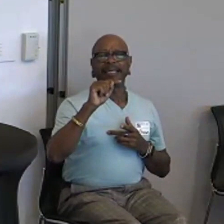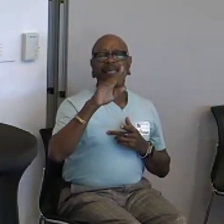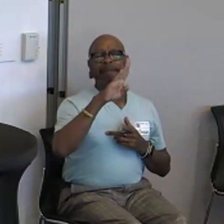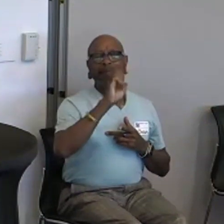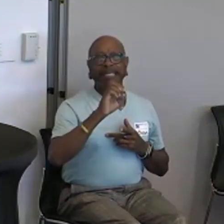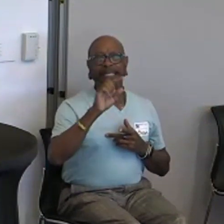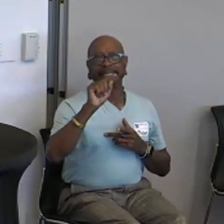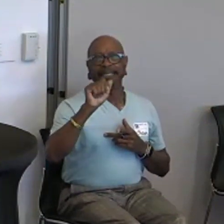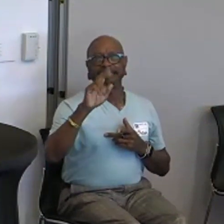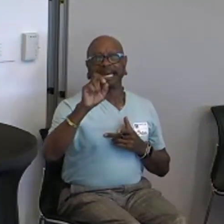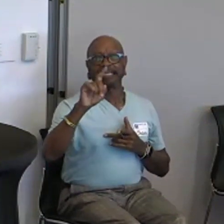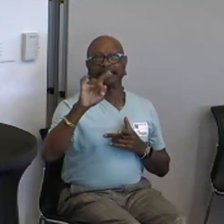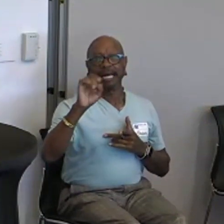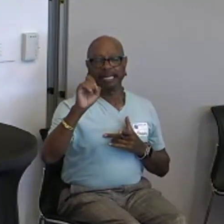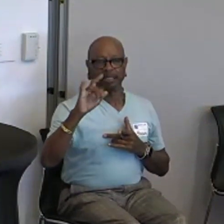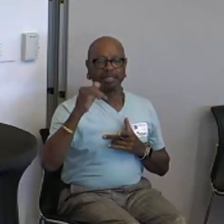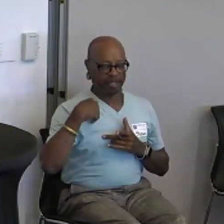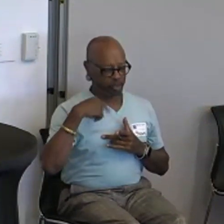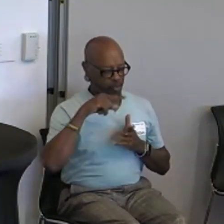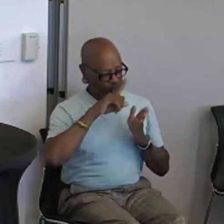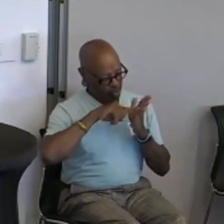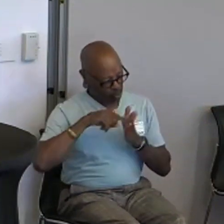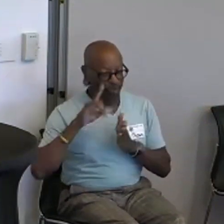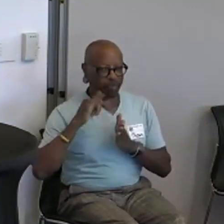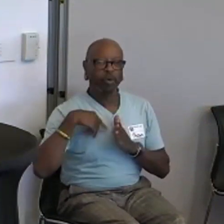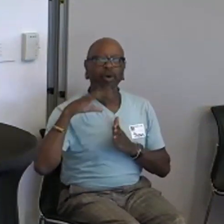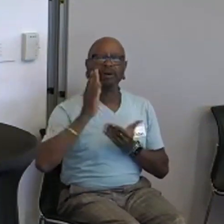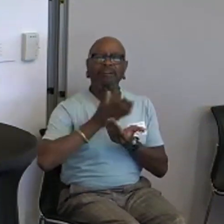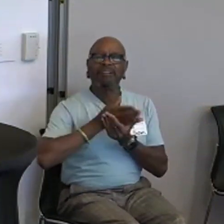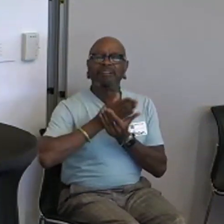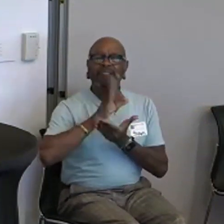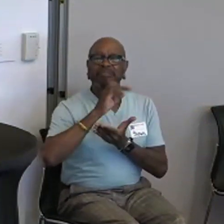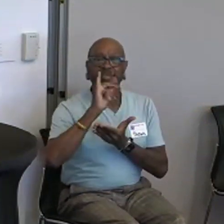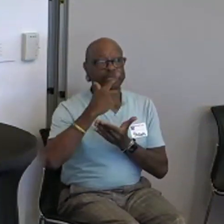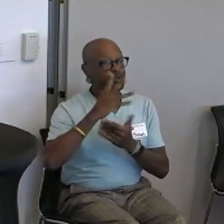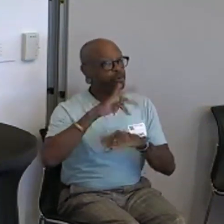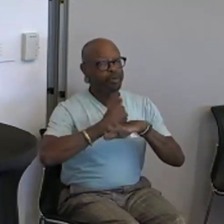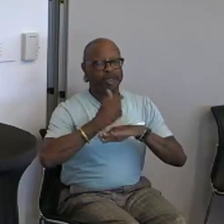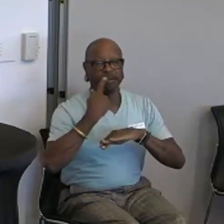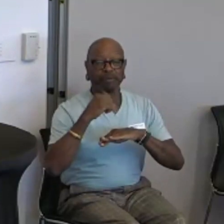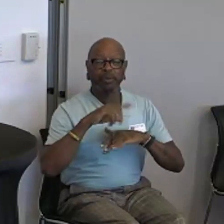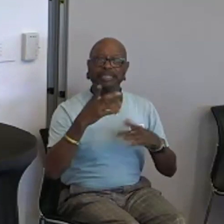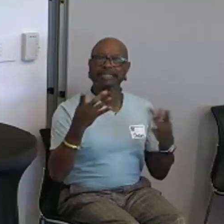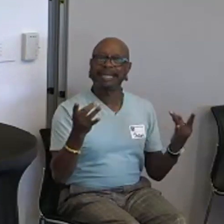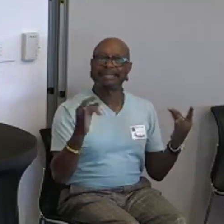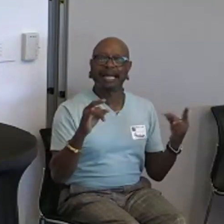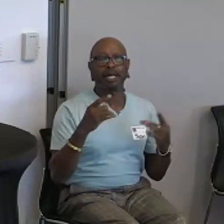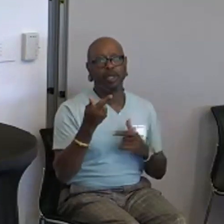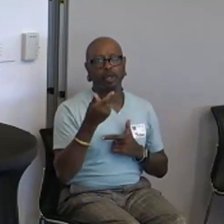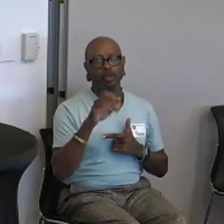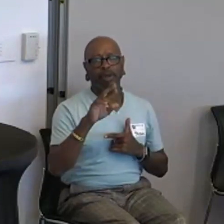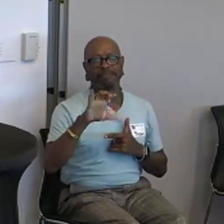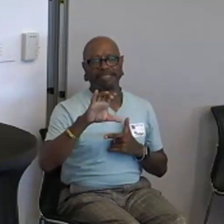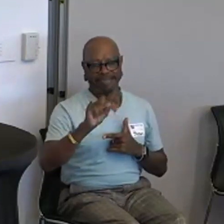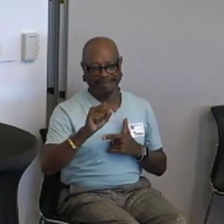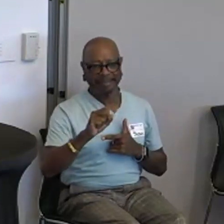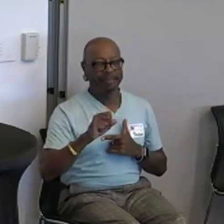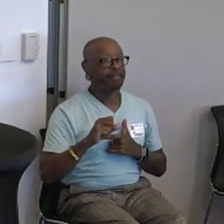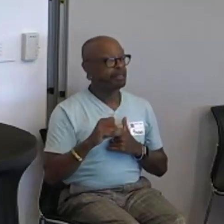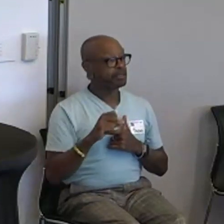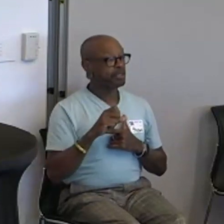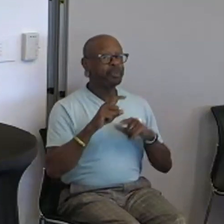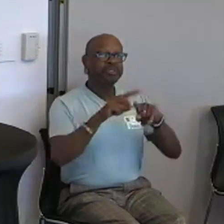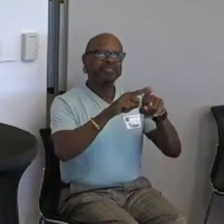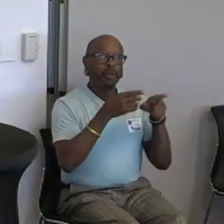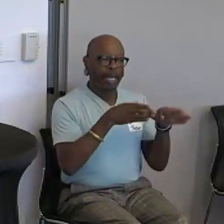tactile graphics repository where you can search for files that have been created for tactile graphic creation. So there's a lot of